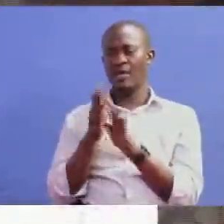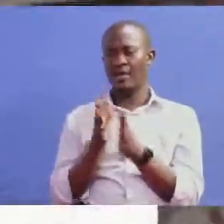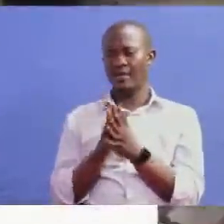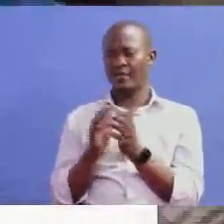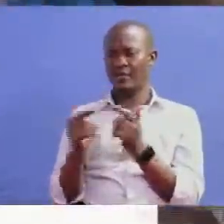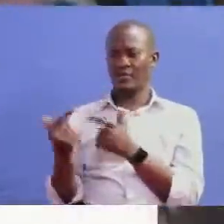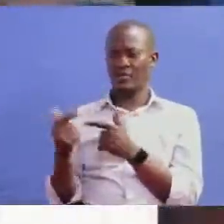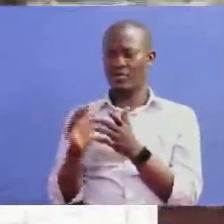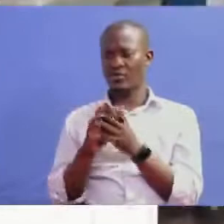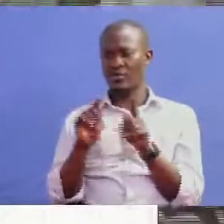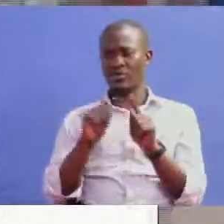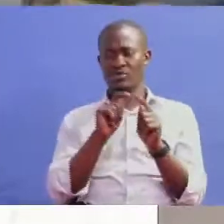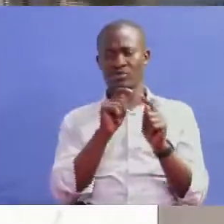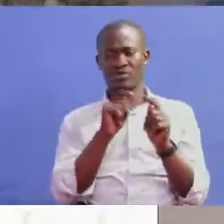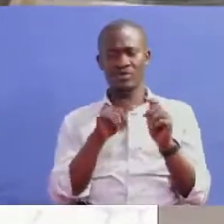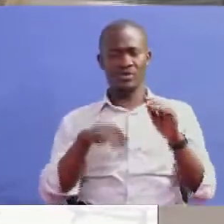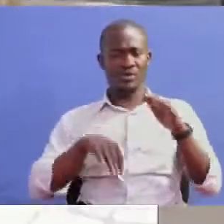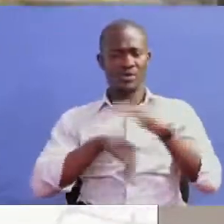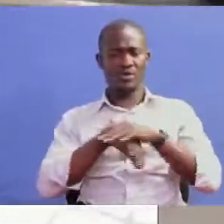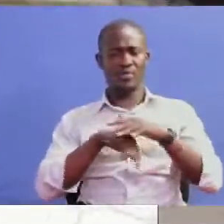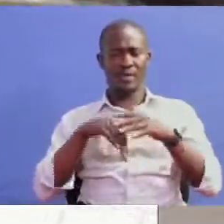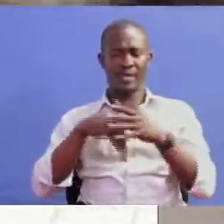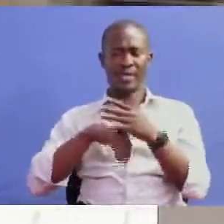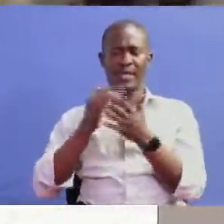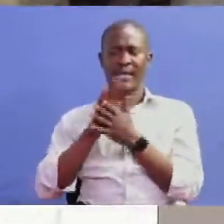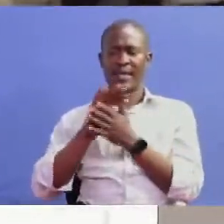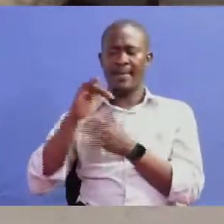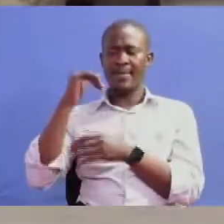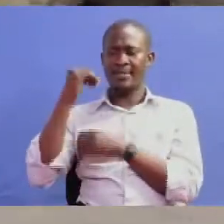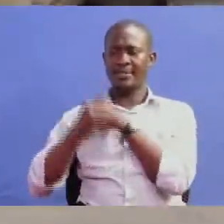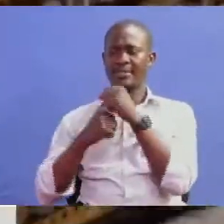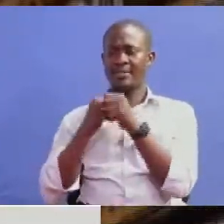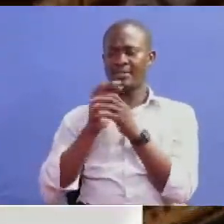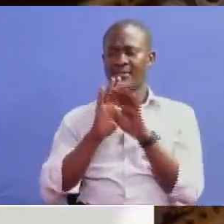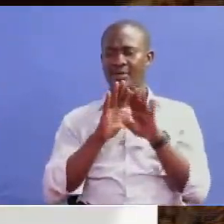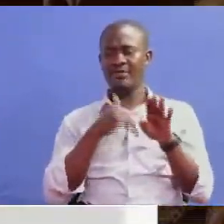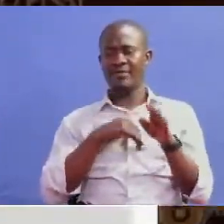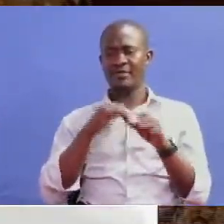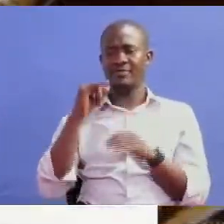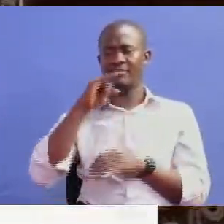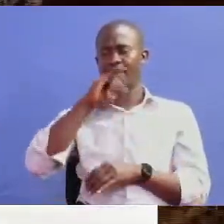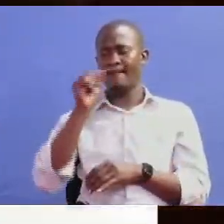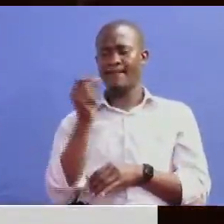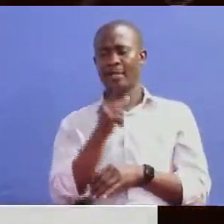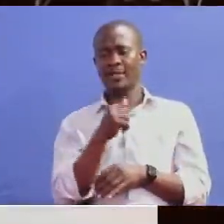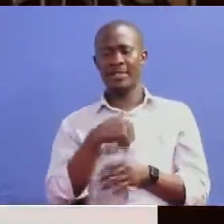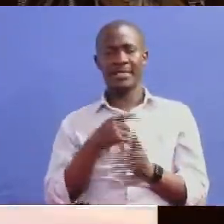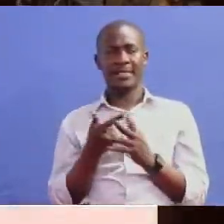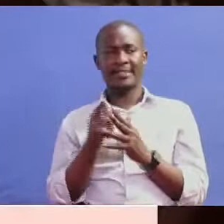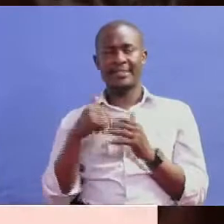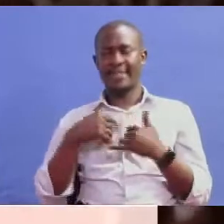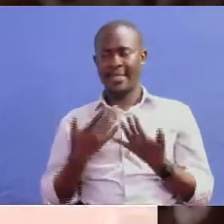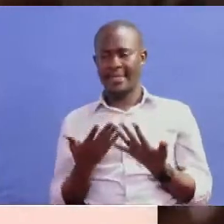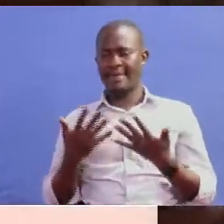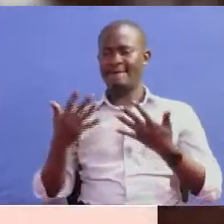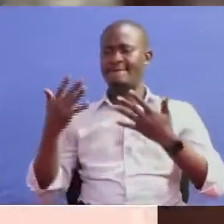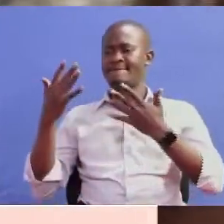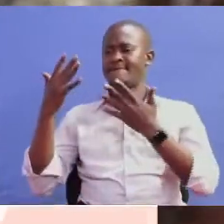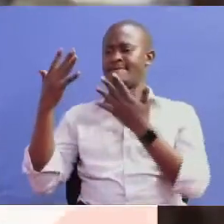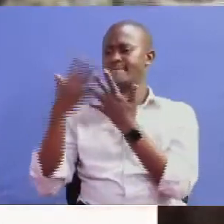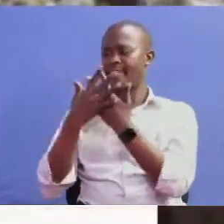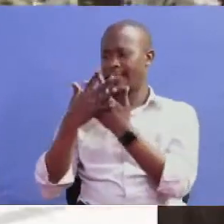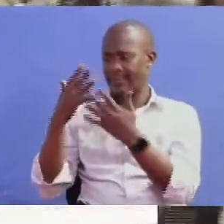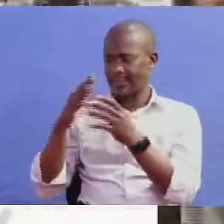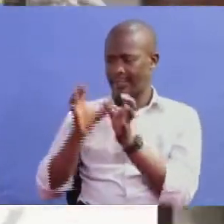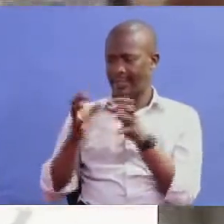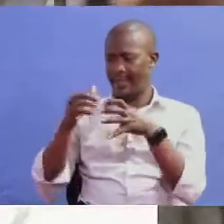competed at tournaments in Cairo last year and in Milan, Italy this July. He started his own fencing club, Savora